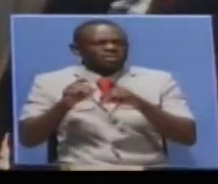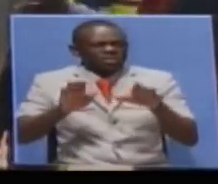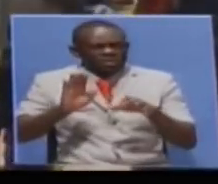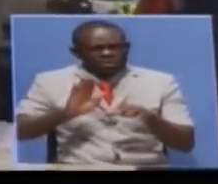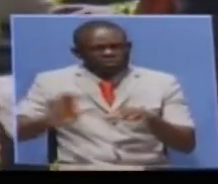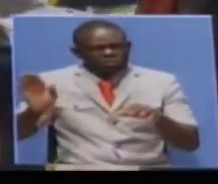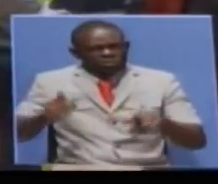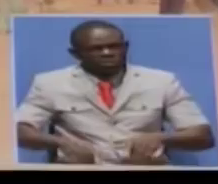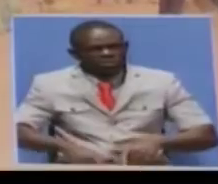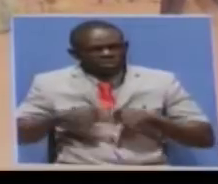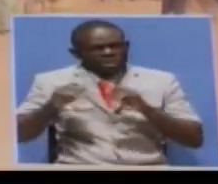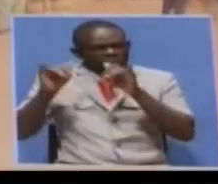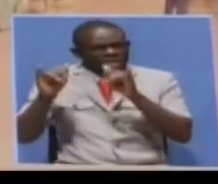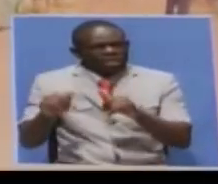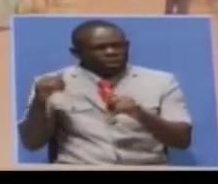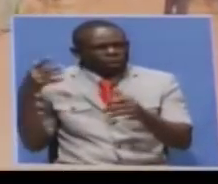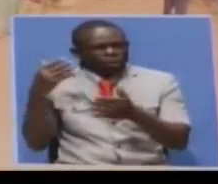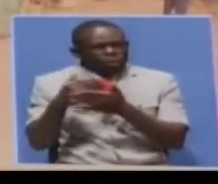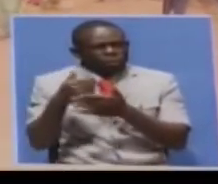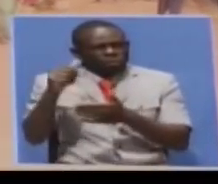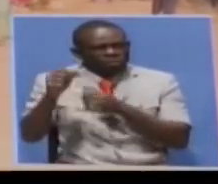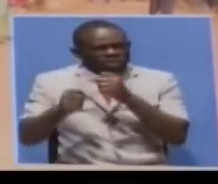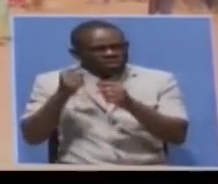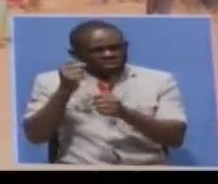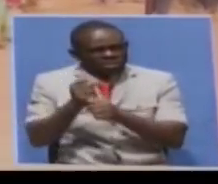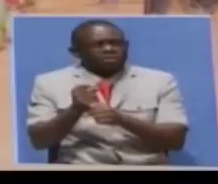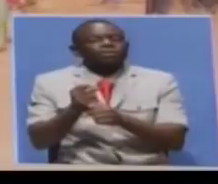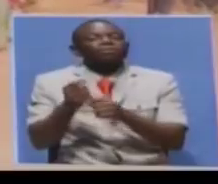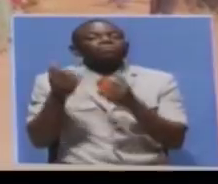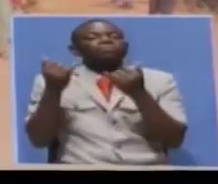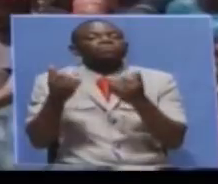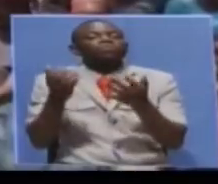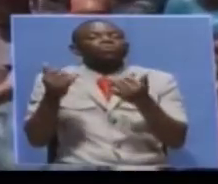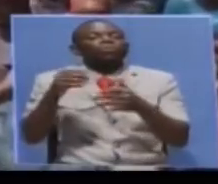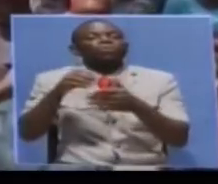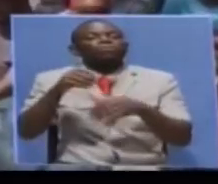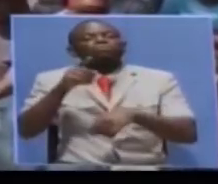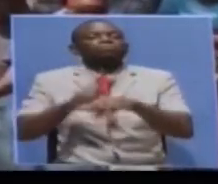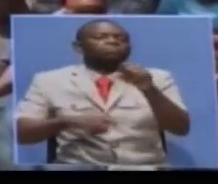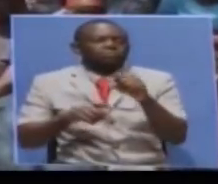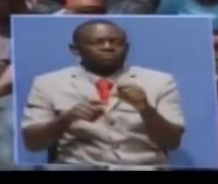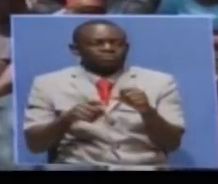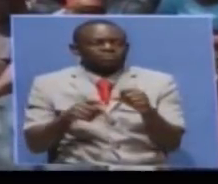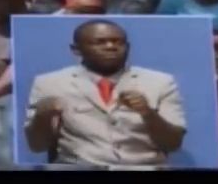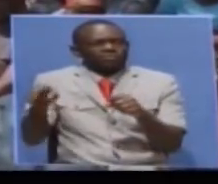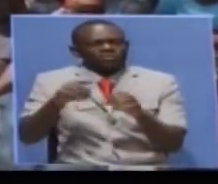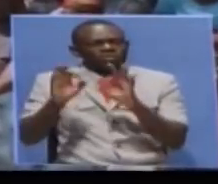occupied for over 10 years. He is representing over 800 families who have allegedly been displaced